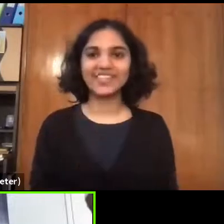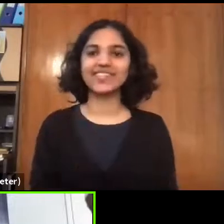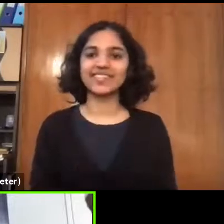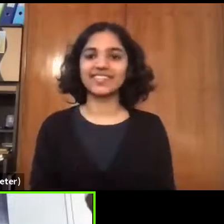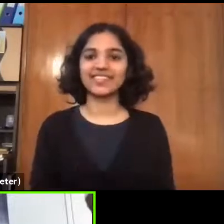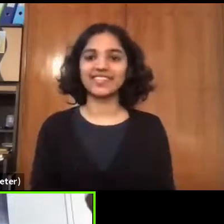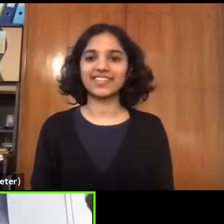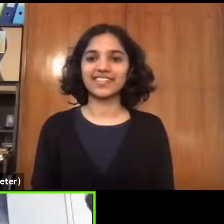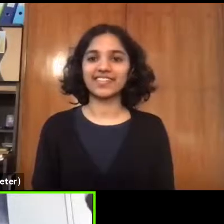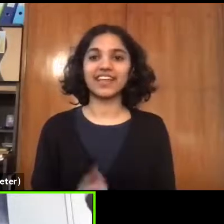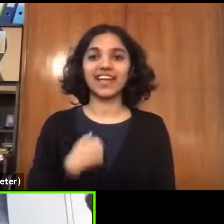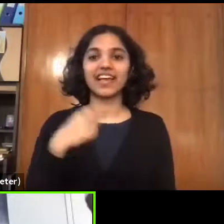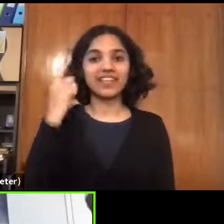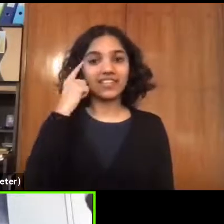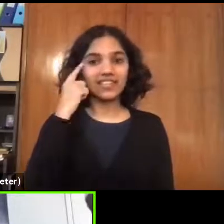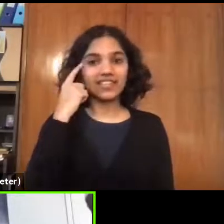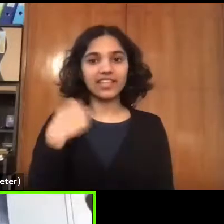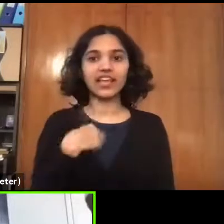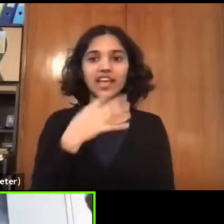better way to